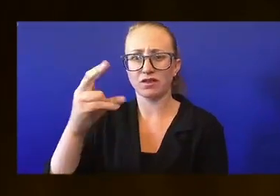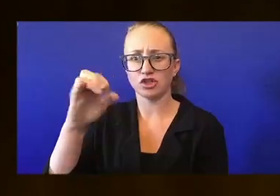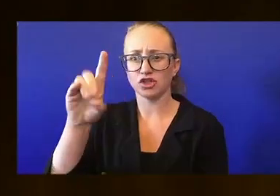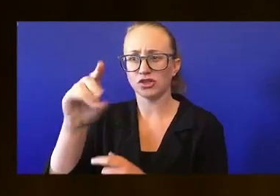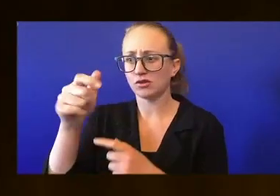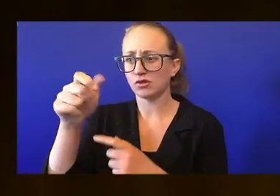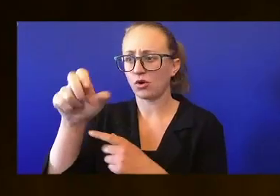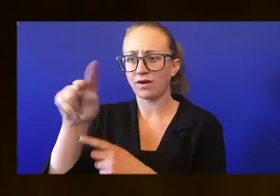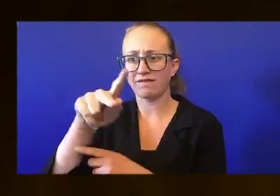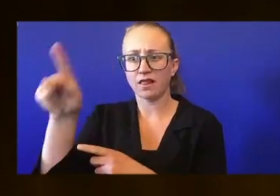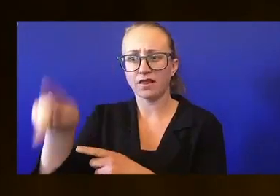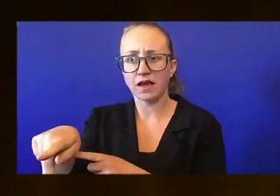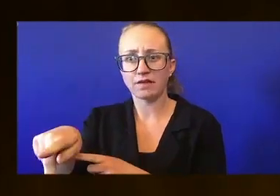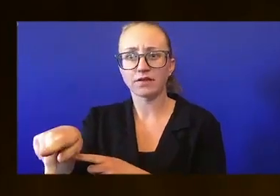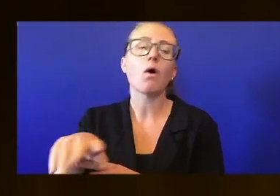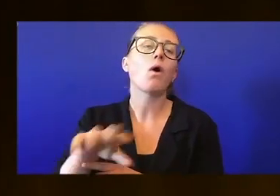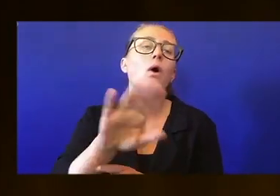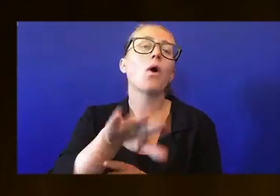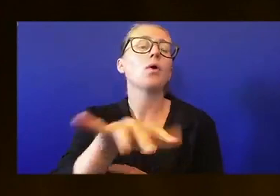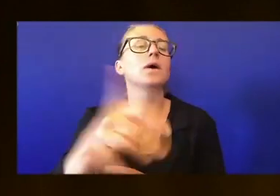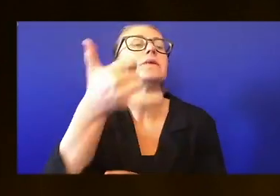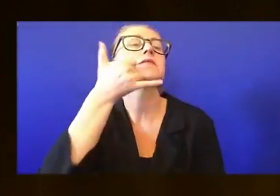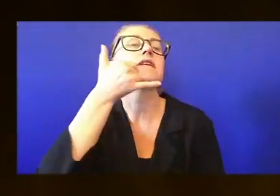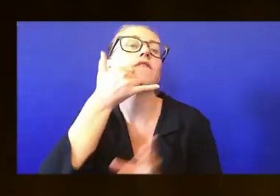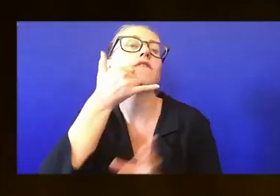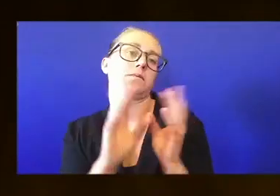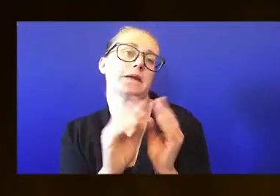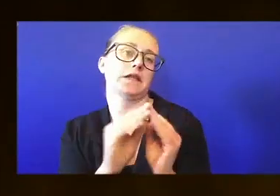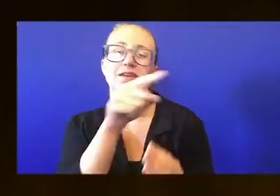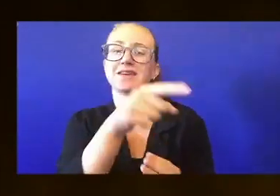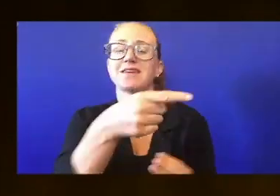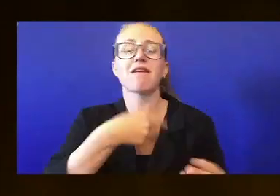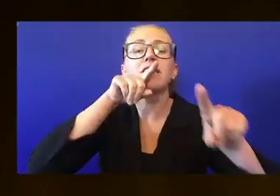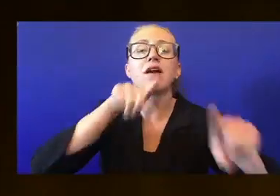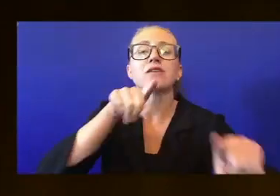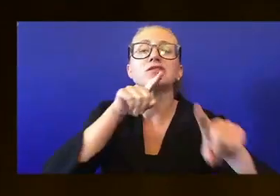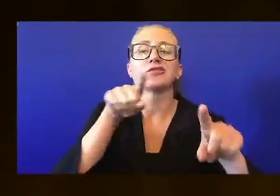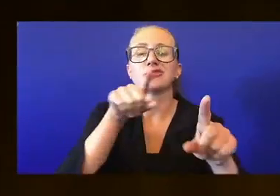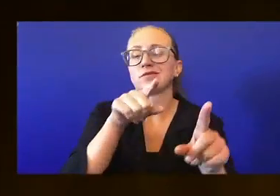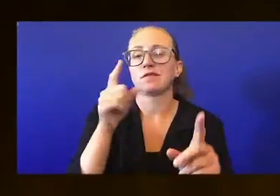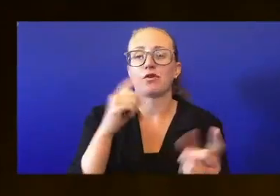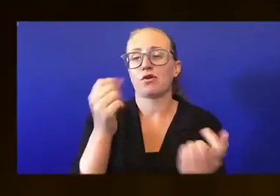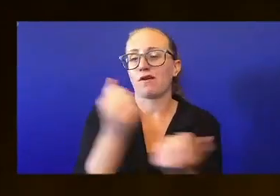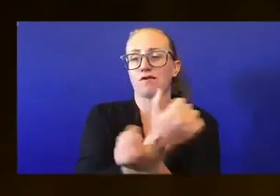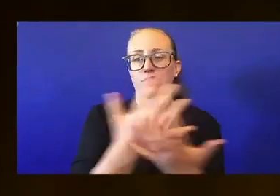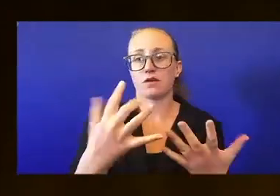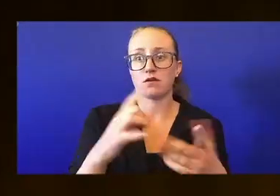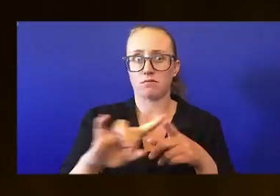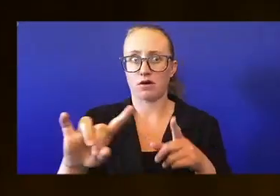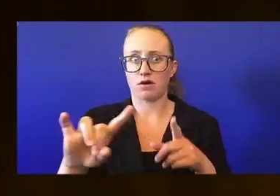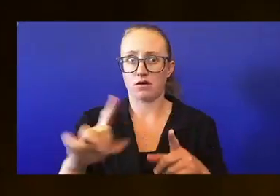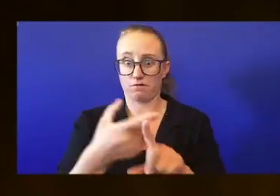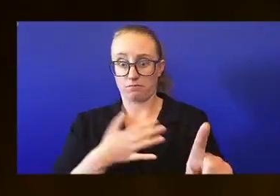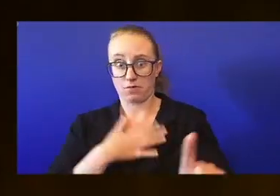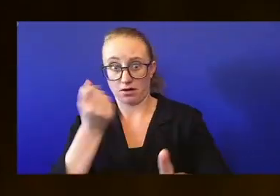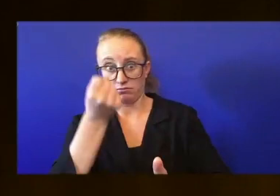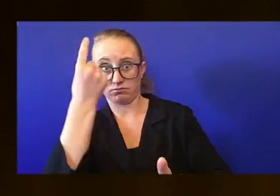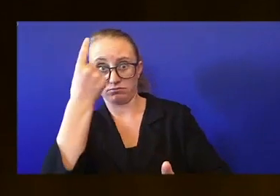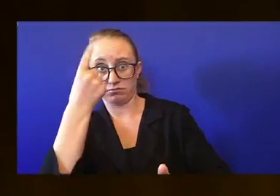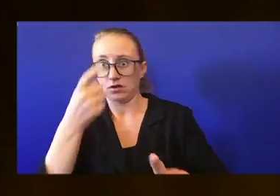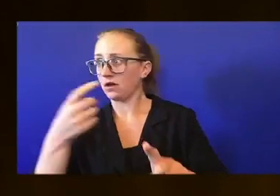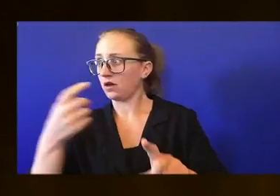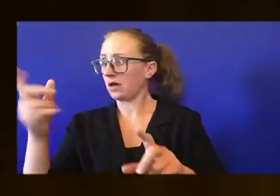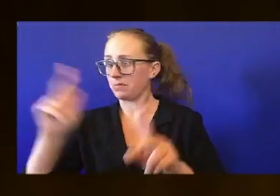was a phone meeting." I mean, he had answers for everything. But yes, as far as I know, from the calls I've